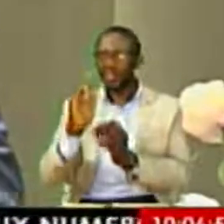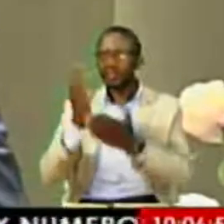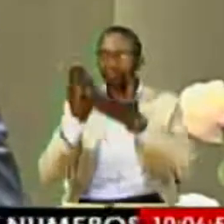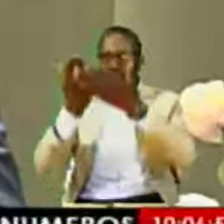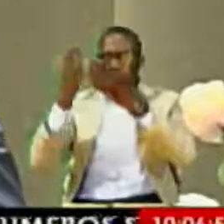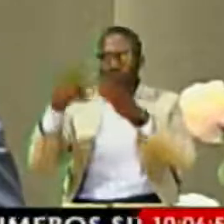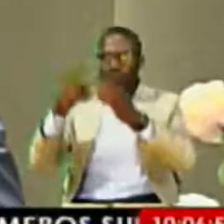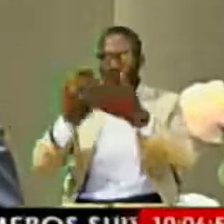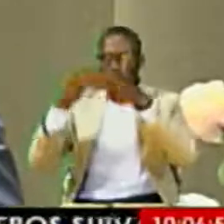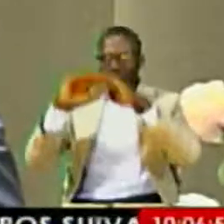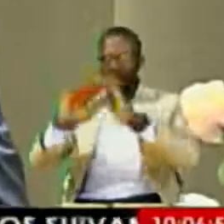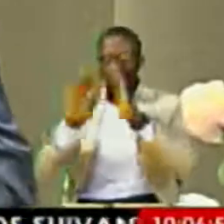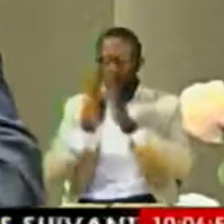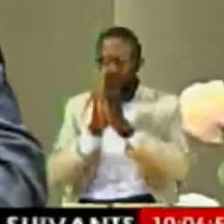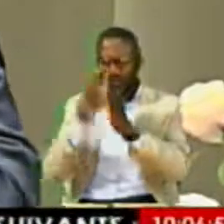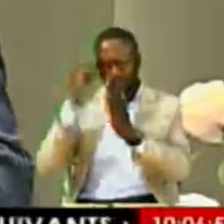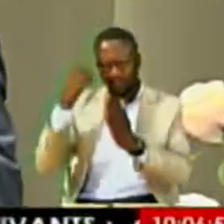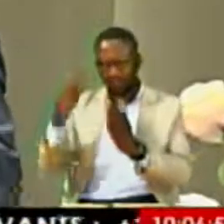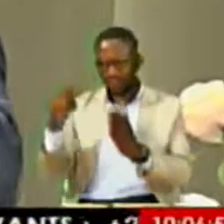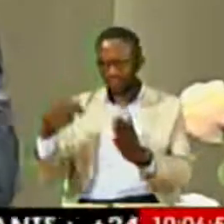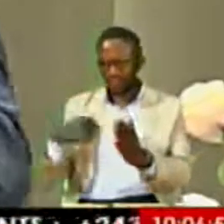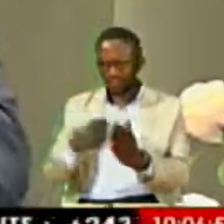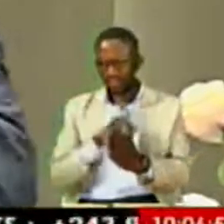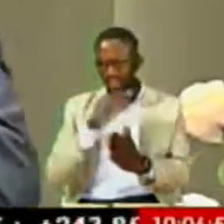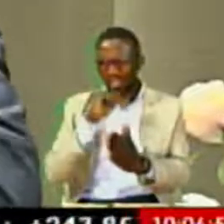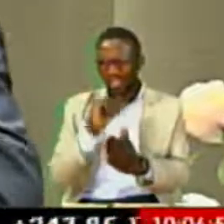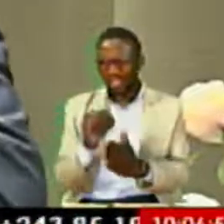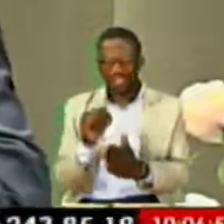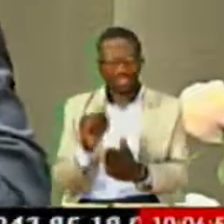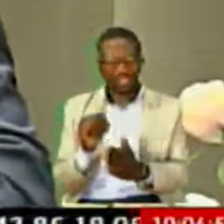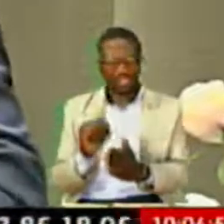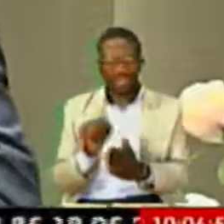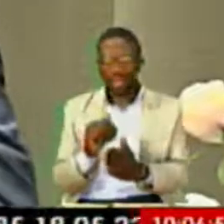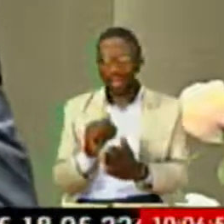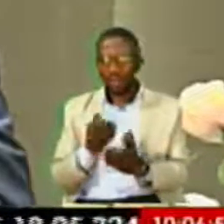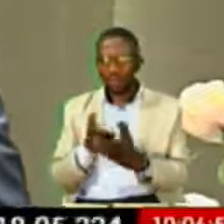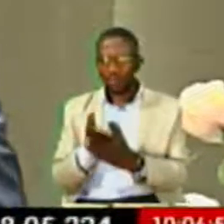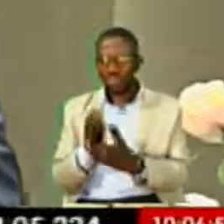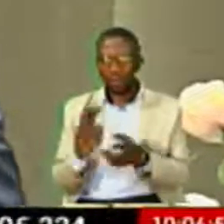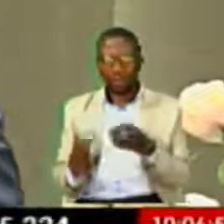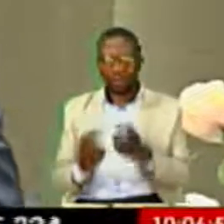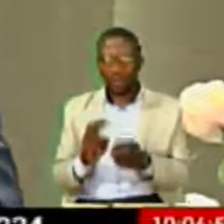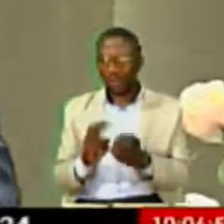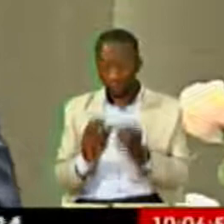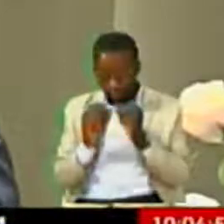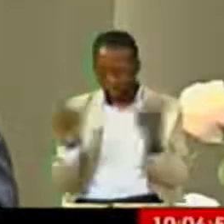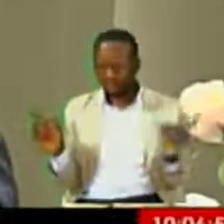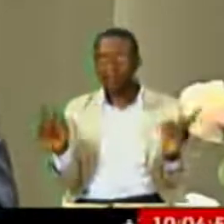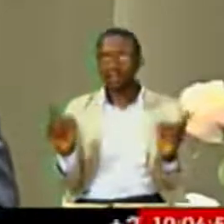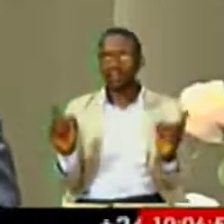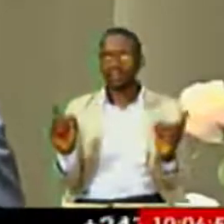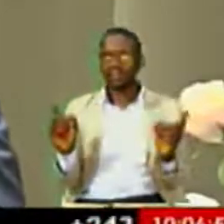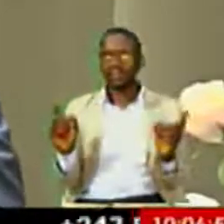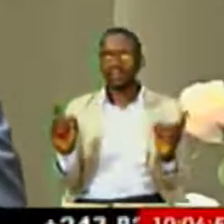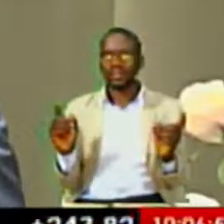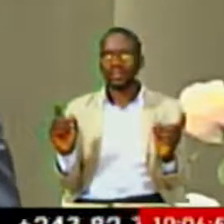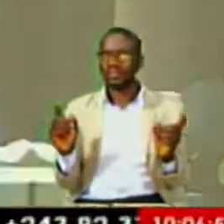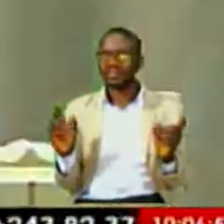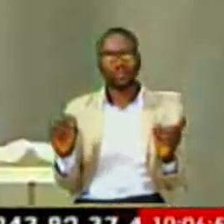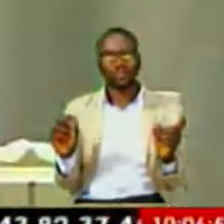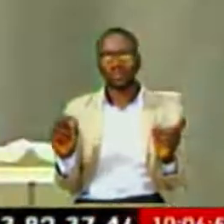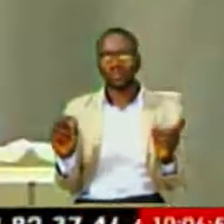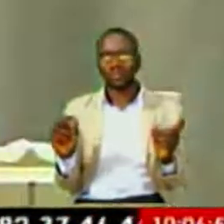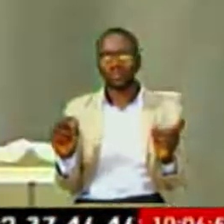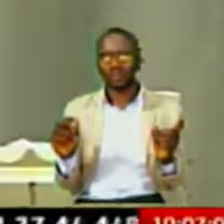heaven, he's making intercession for us. Ce n'est pas un hasard que nous continuons jusqu'à ces jours. It's not by random that we are continuing up to today. Il y a les gens qui pensent que